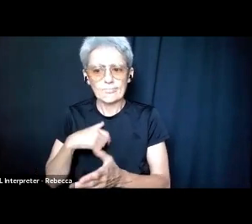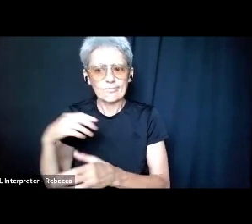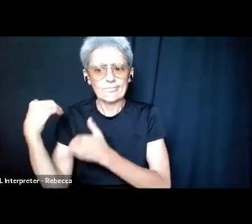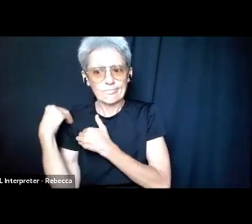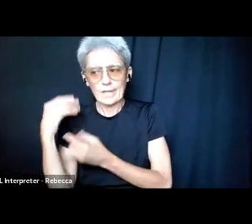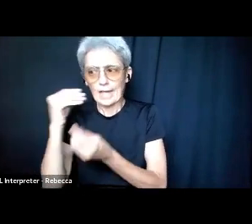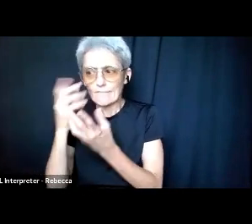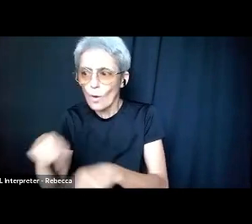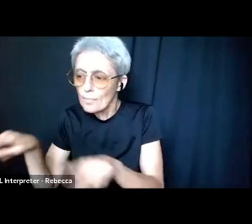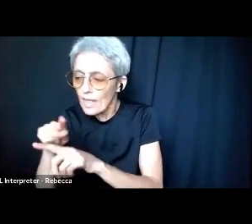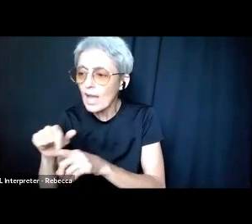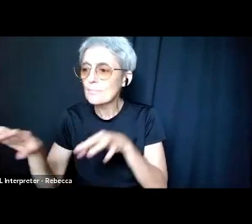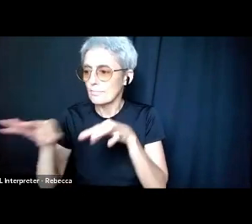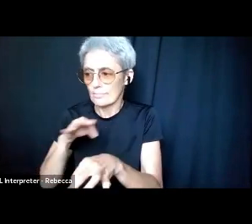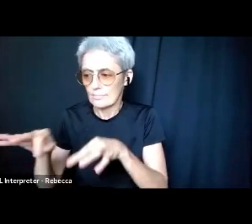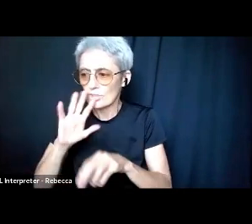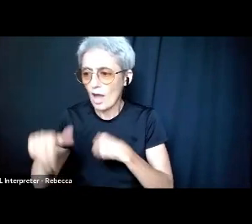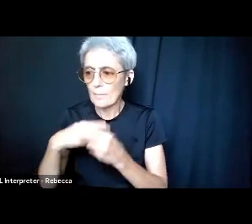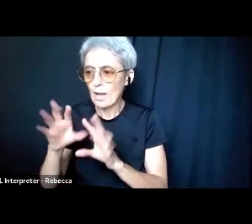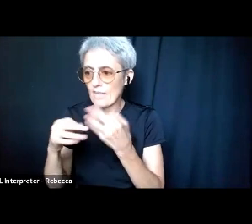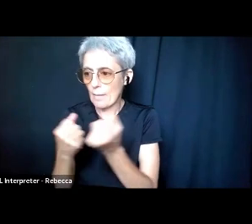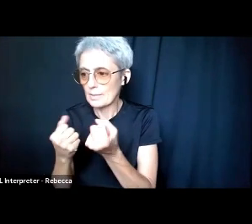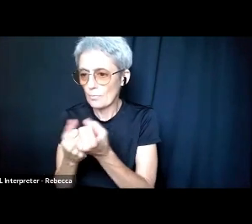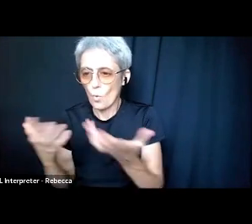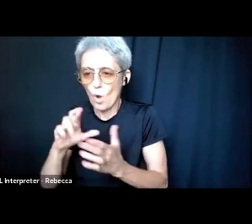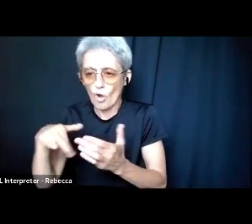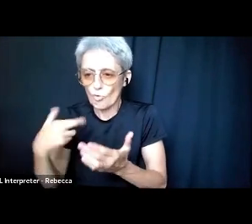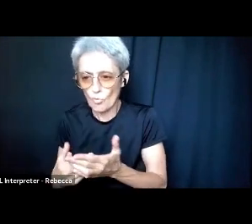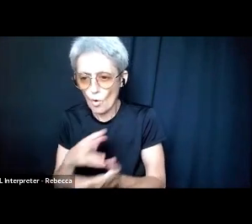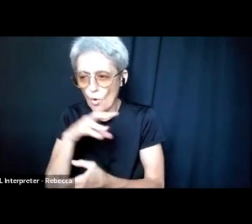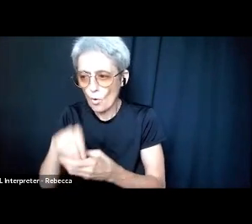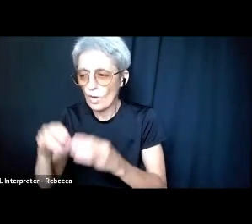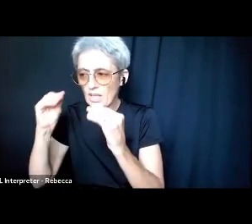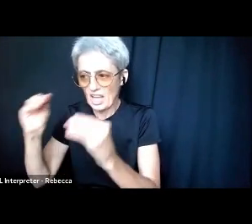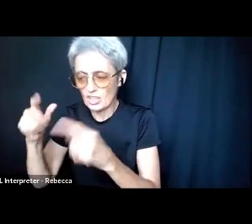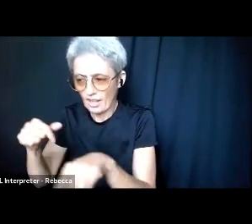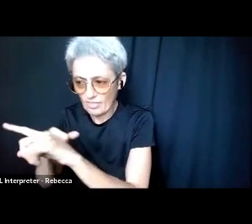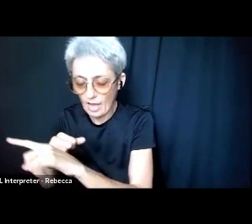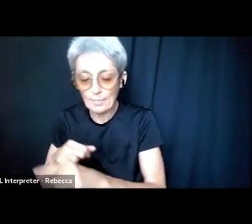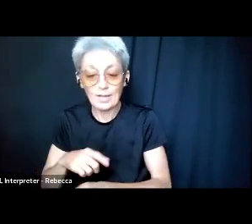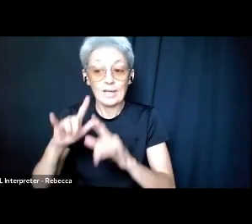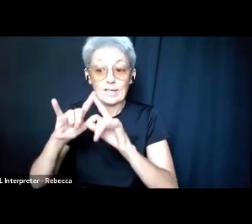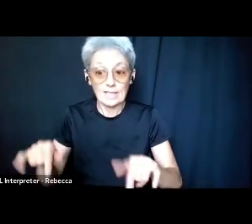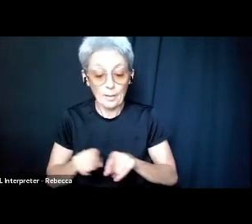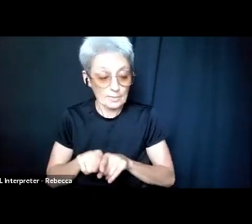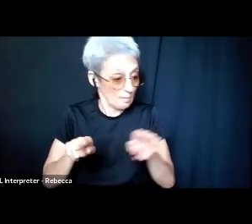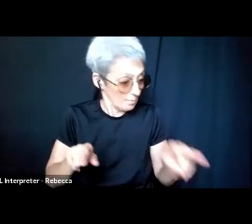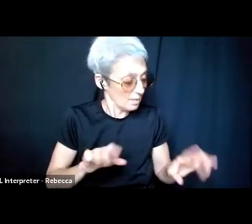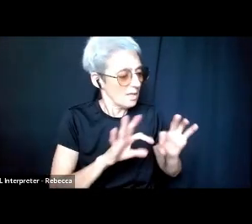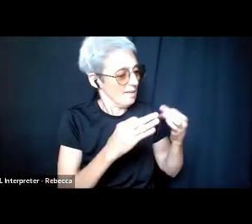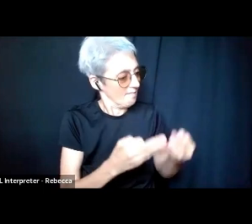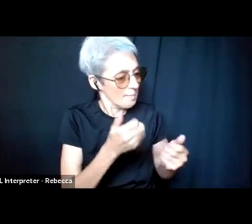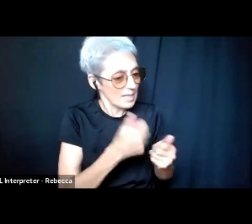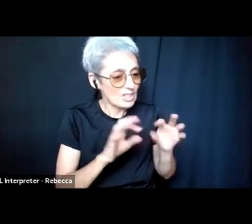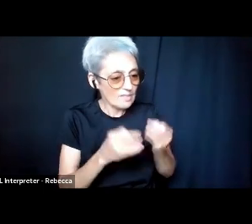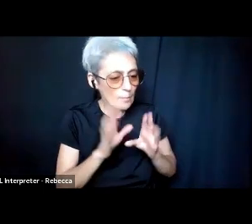of family support. But then we're also very focused at an individual family level on how to help them learn to